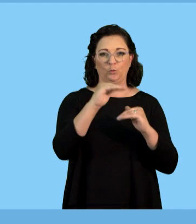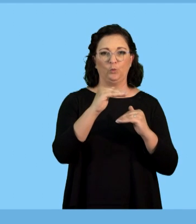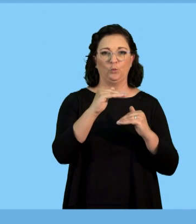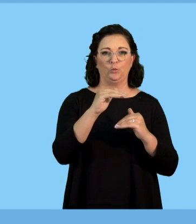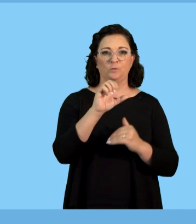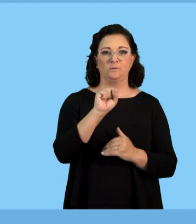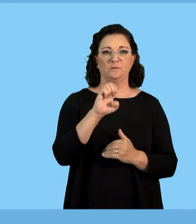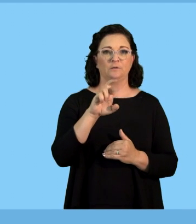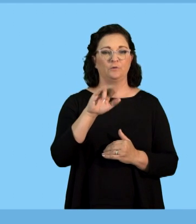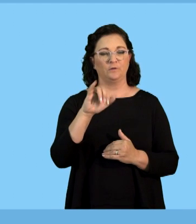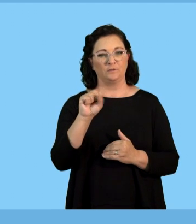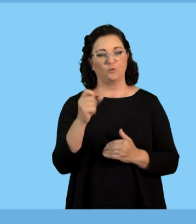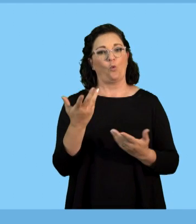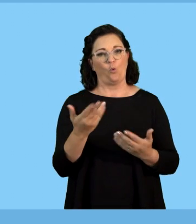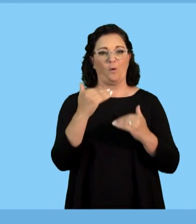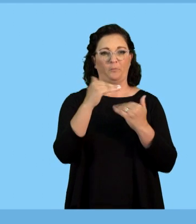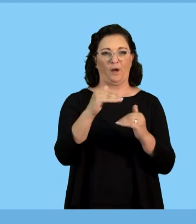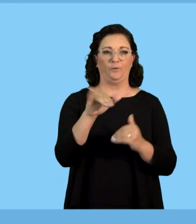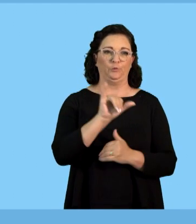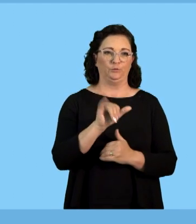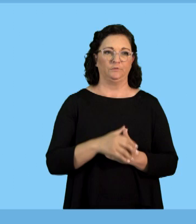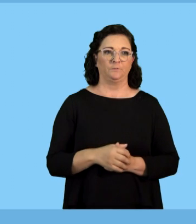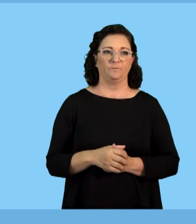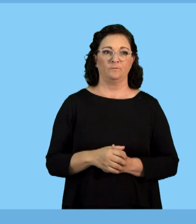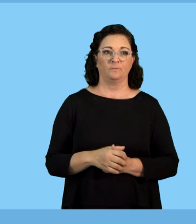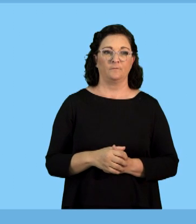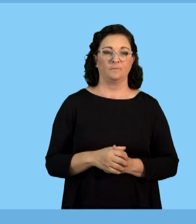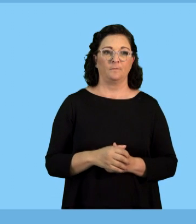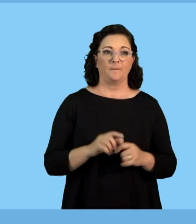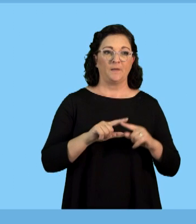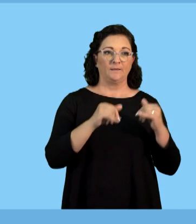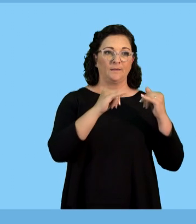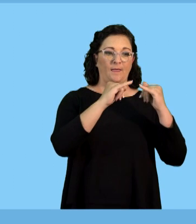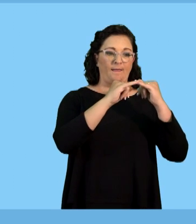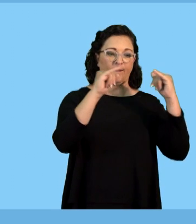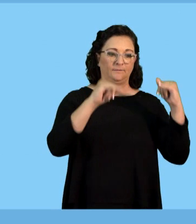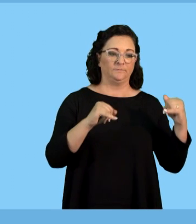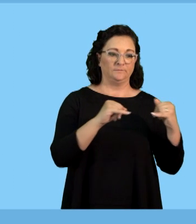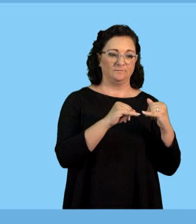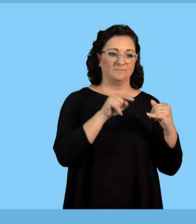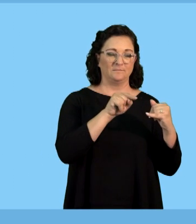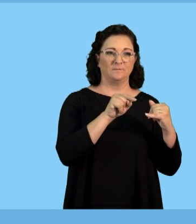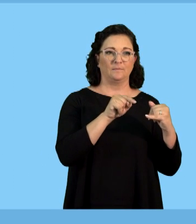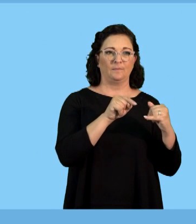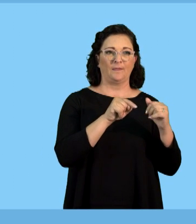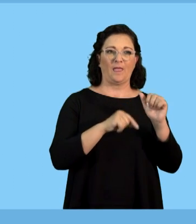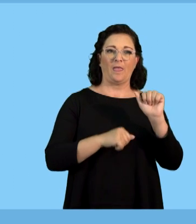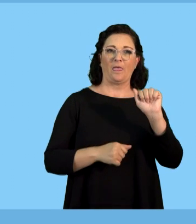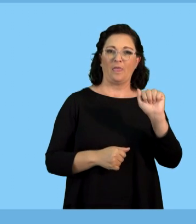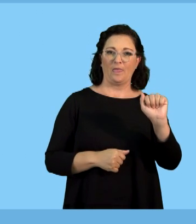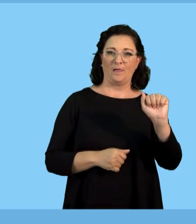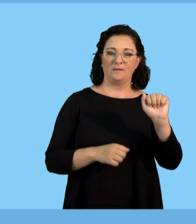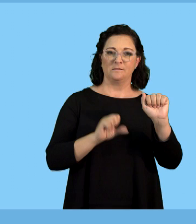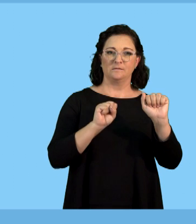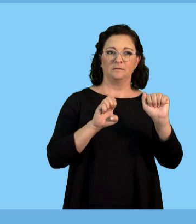these circuits are parallel? So we have circuit A. Remember, for a circuit to